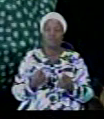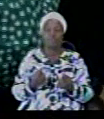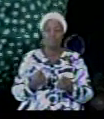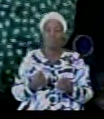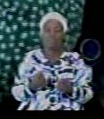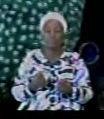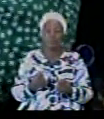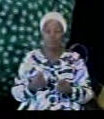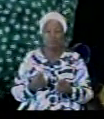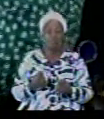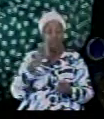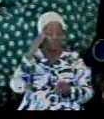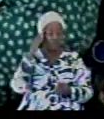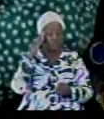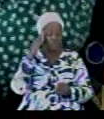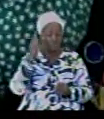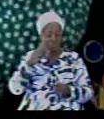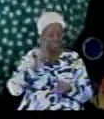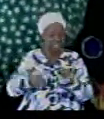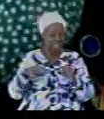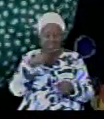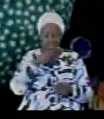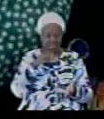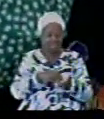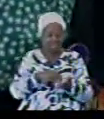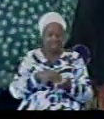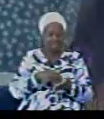Salvation has come to you speedily tonight.